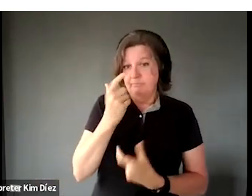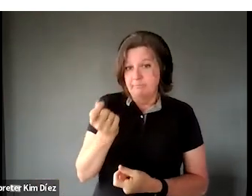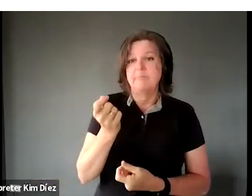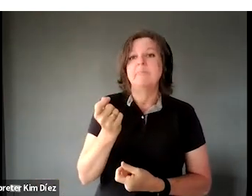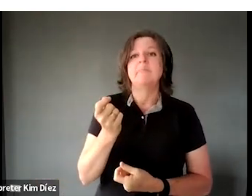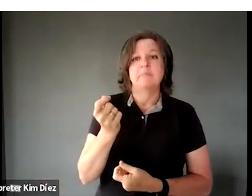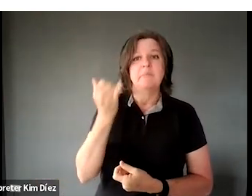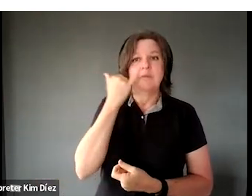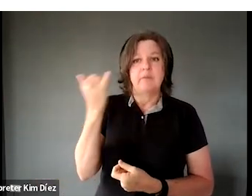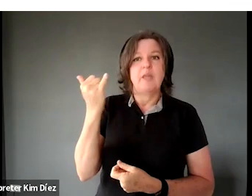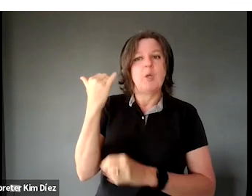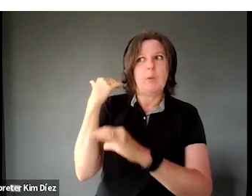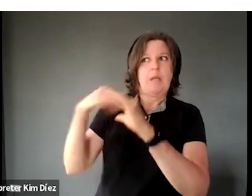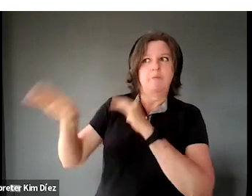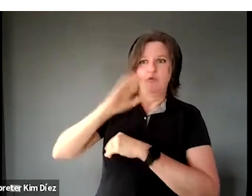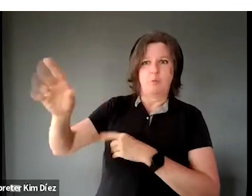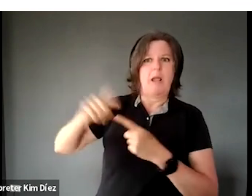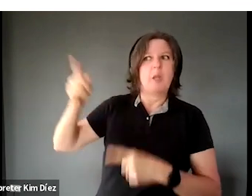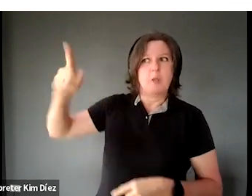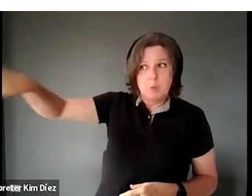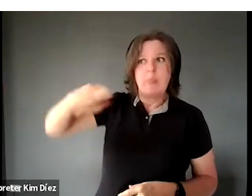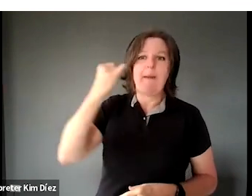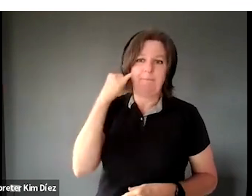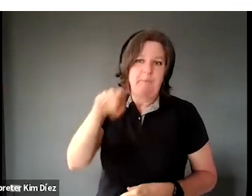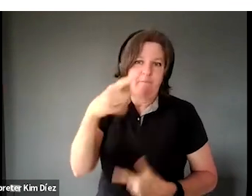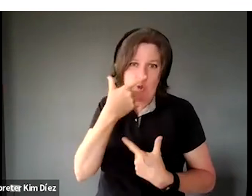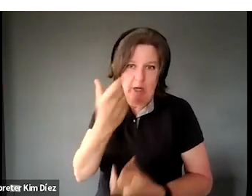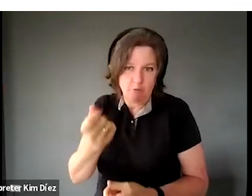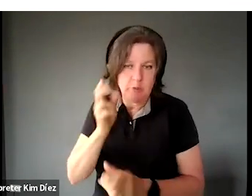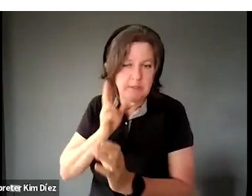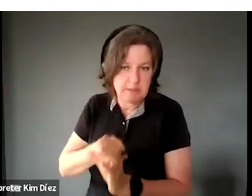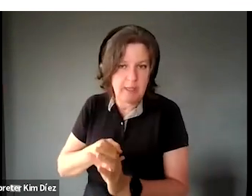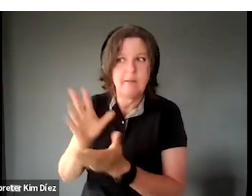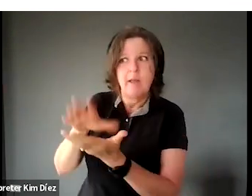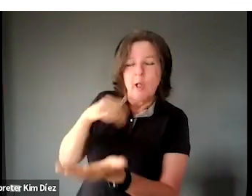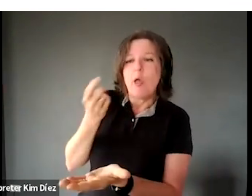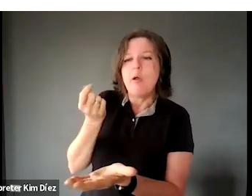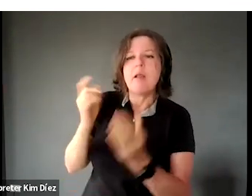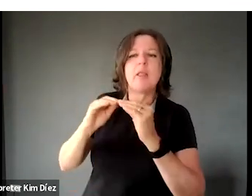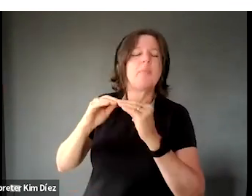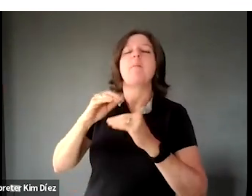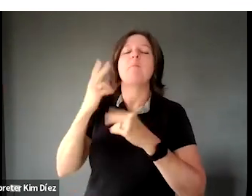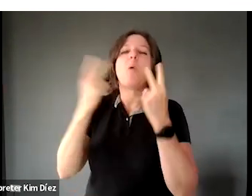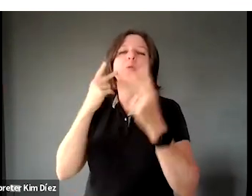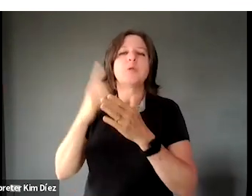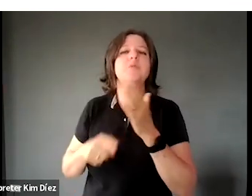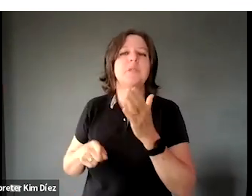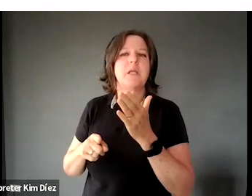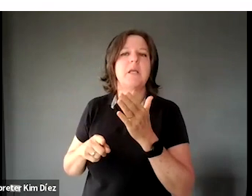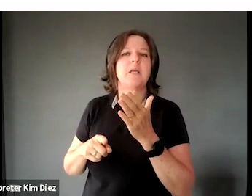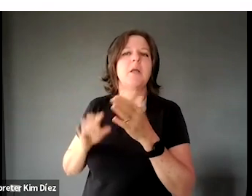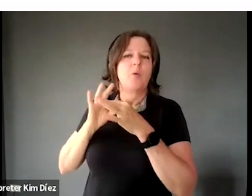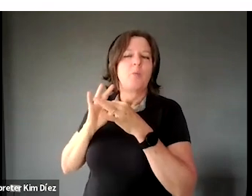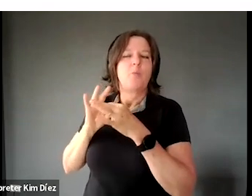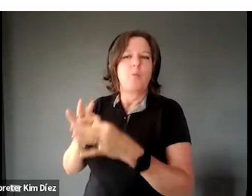study. So anybody who's interested can write directly to them to see how they can participate and learn